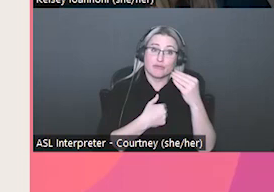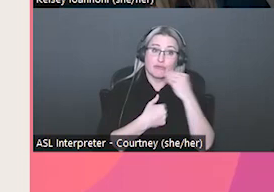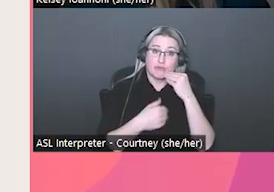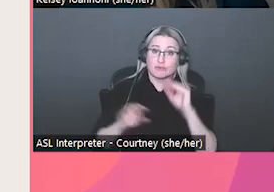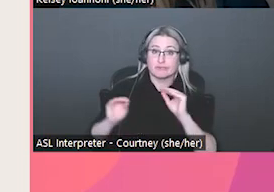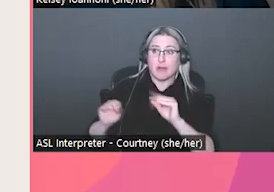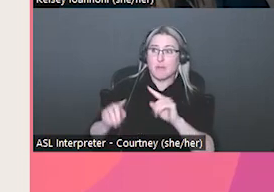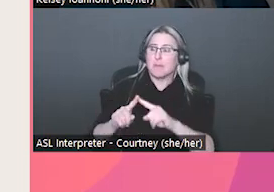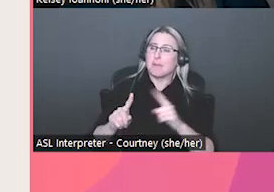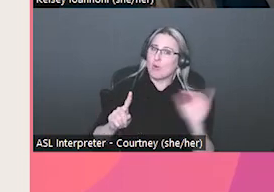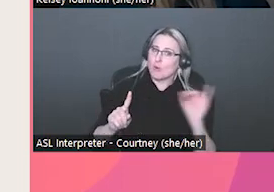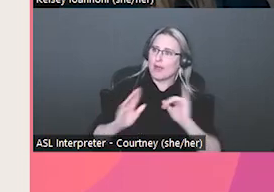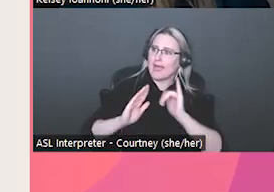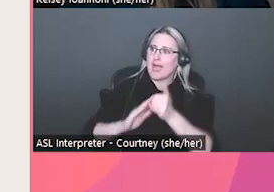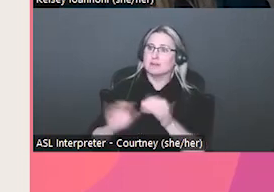of their children.